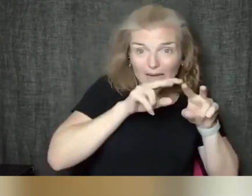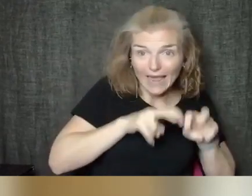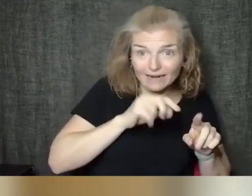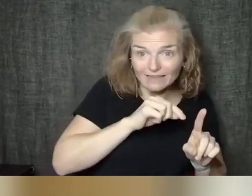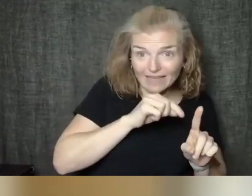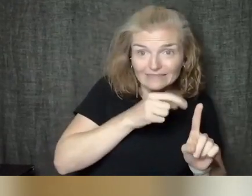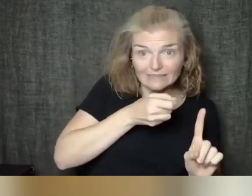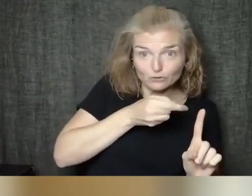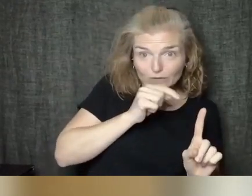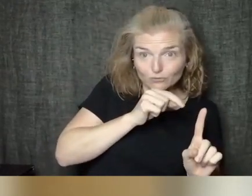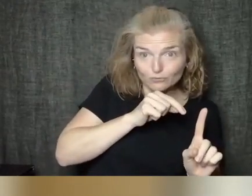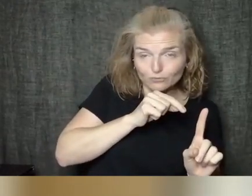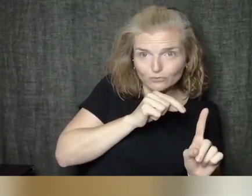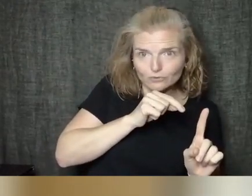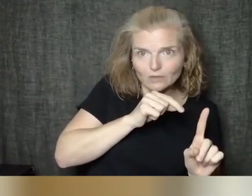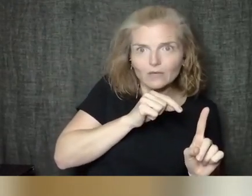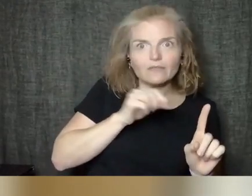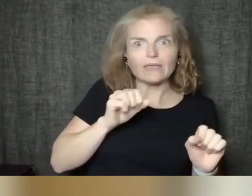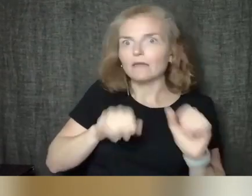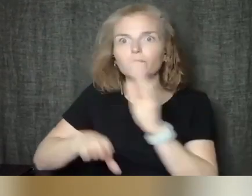with wisdom,